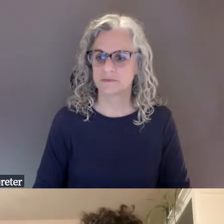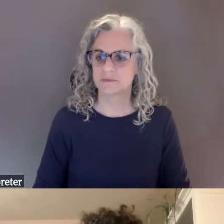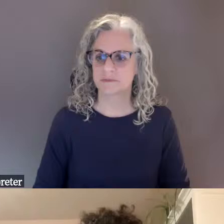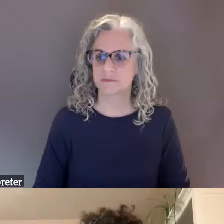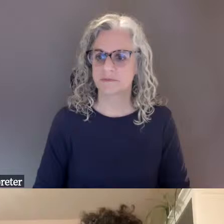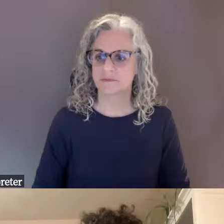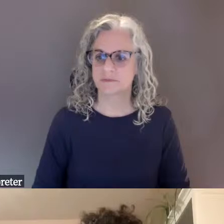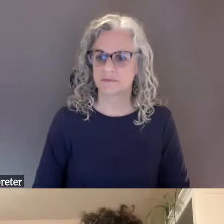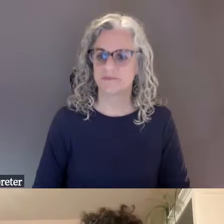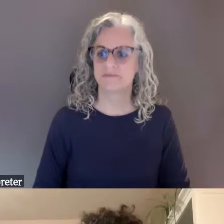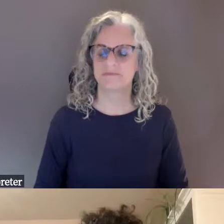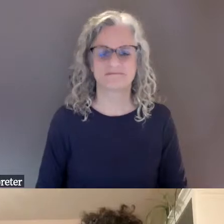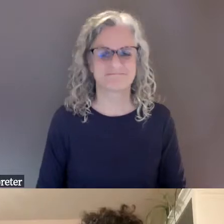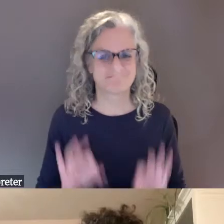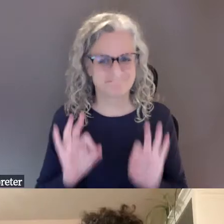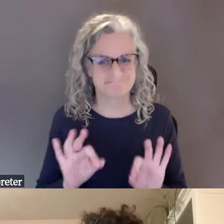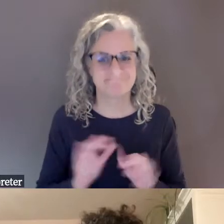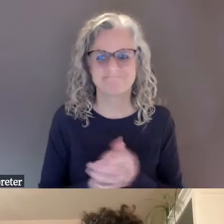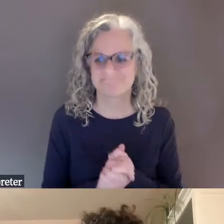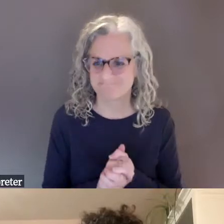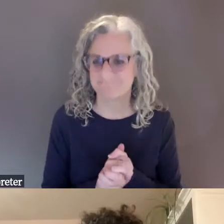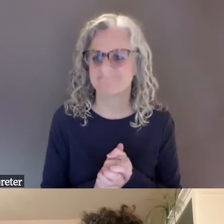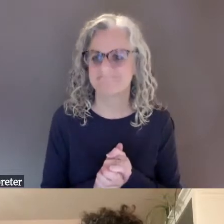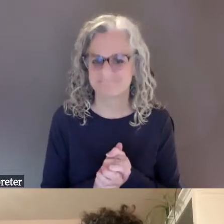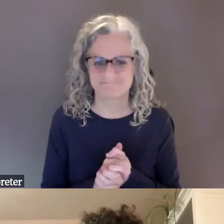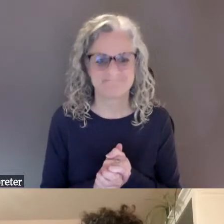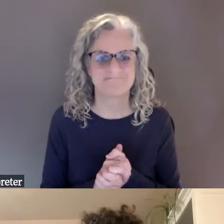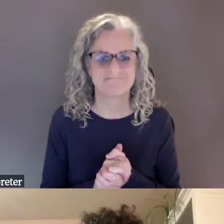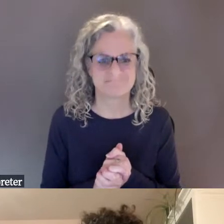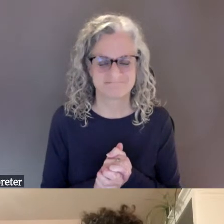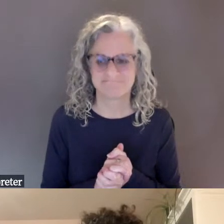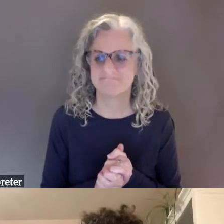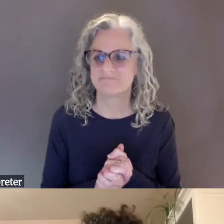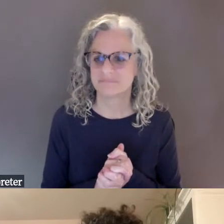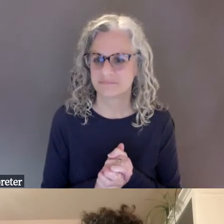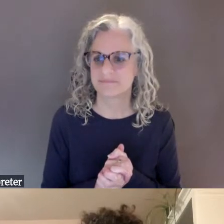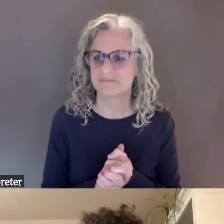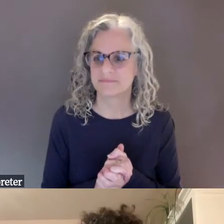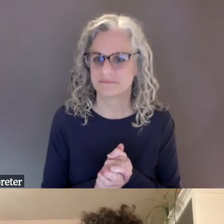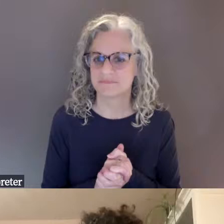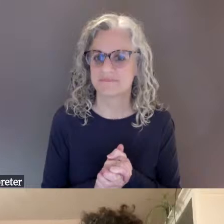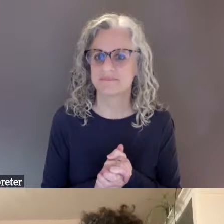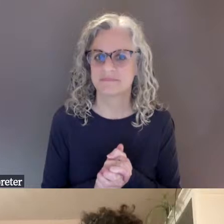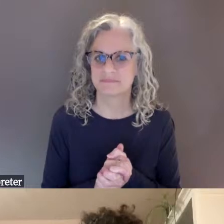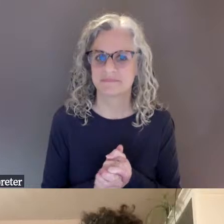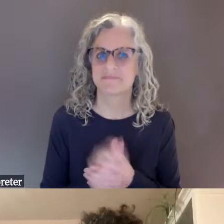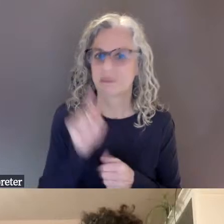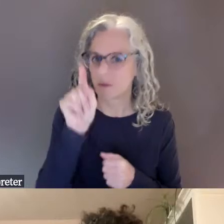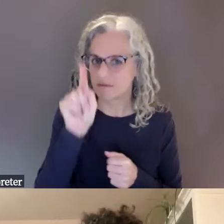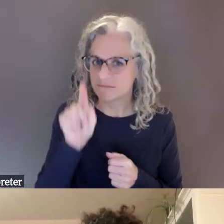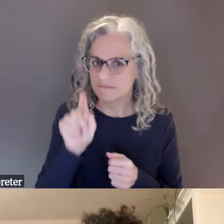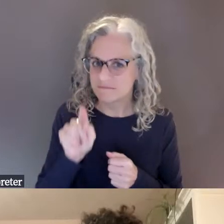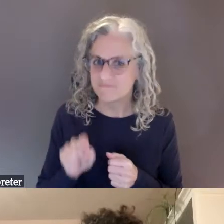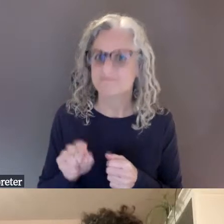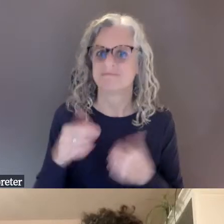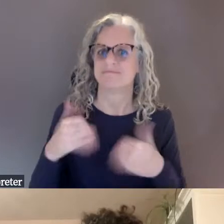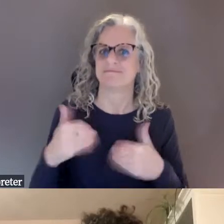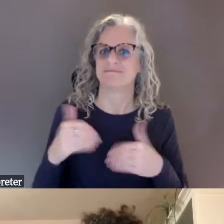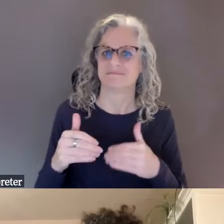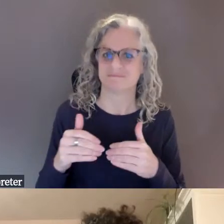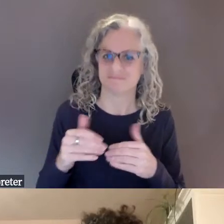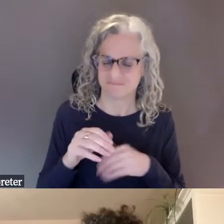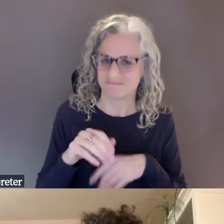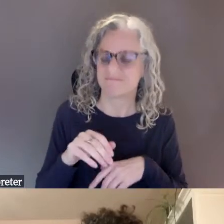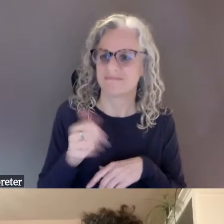All right. Great. We have a couple, nearly 200 people on right now. Thank you all again for joining